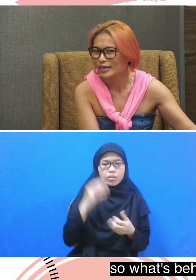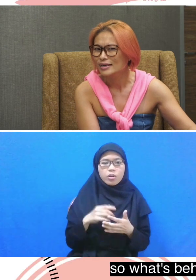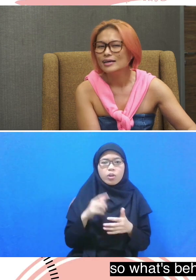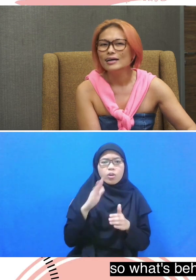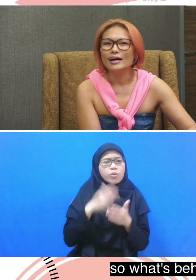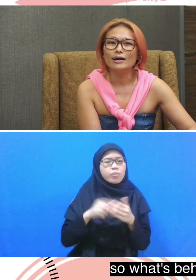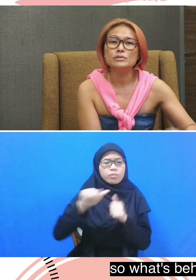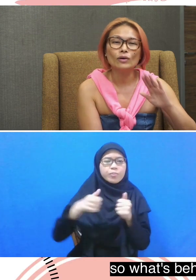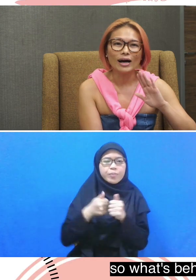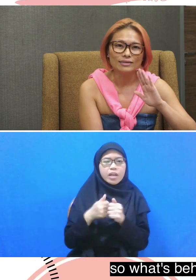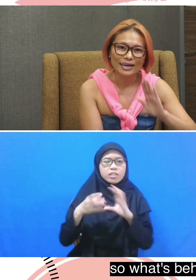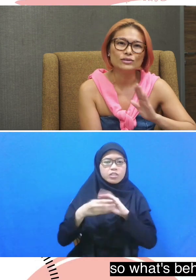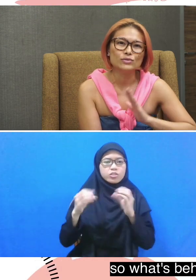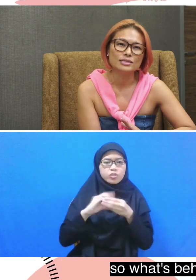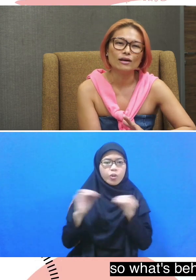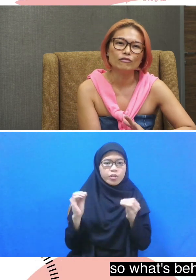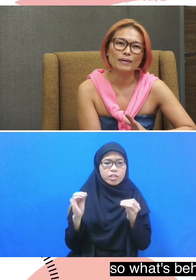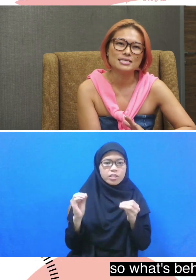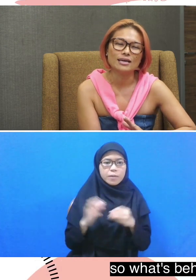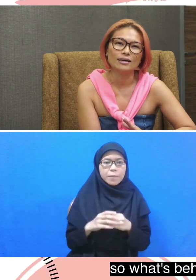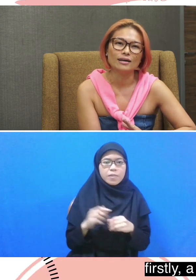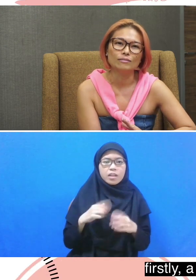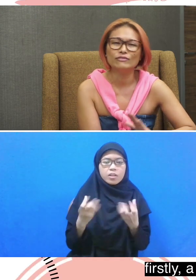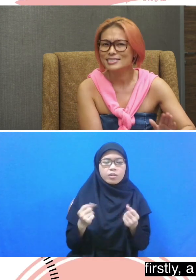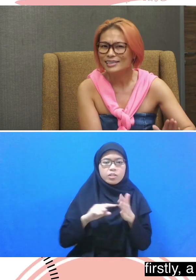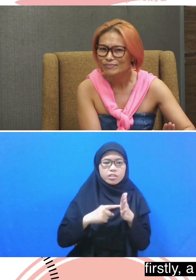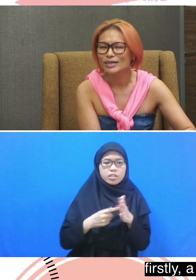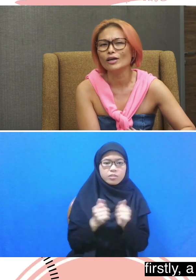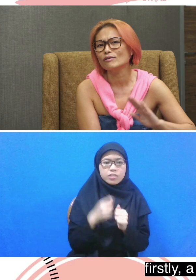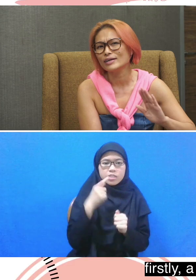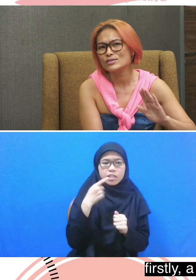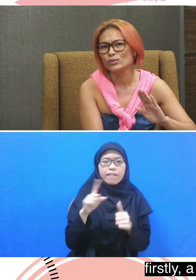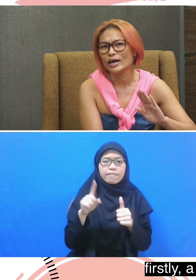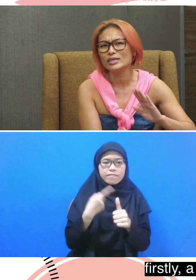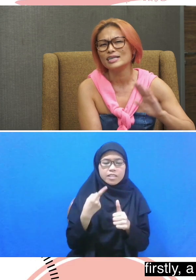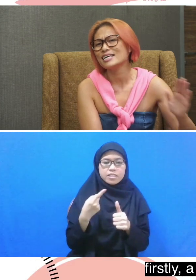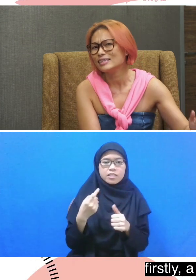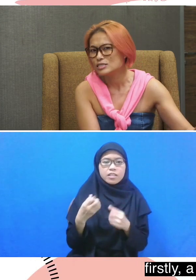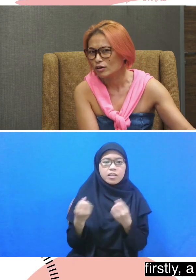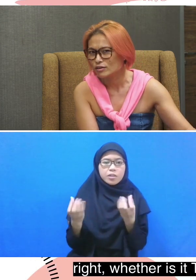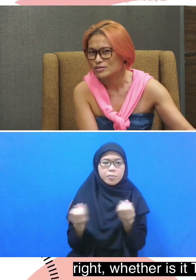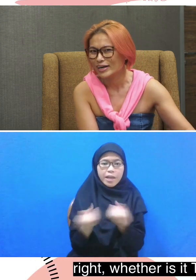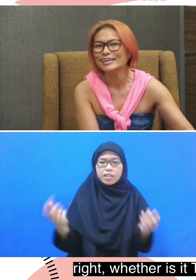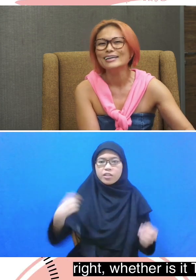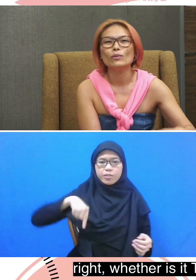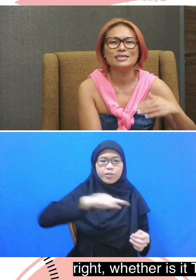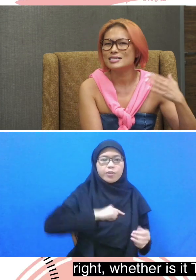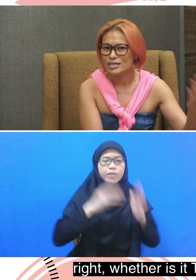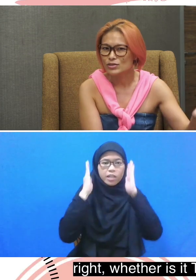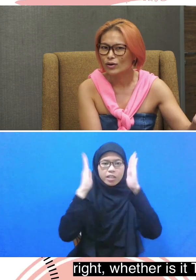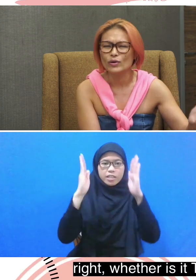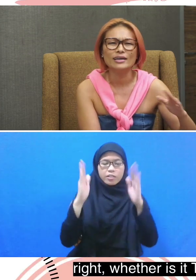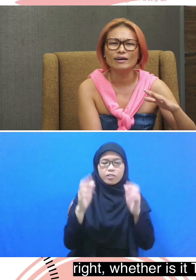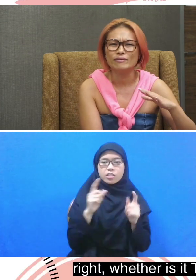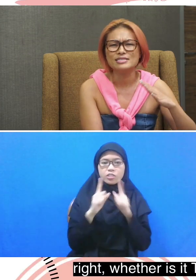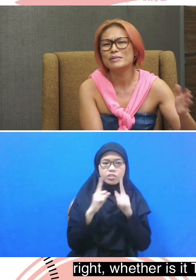story. So I'd like to start off by saying, firstly, a lot of us who actually attend these talks, right, whether it's at TED